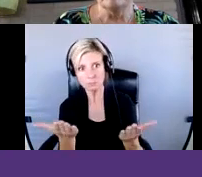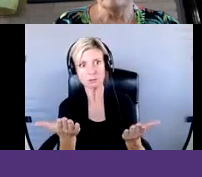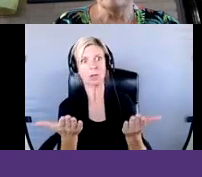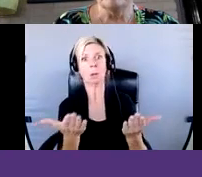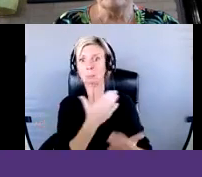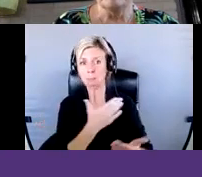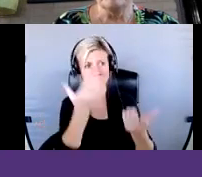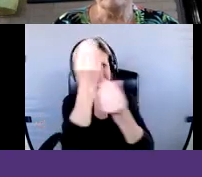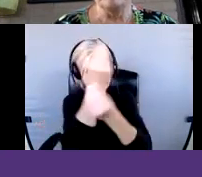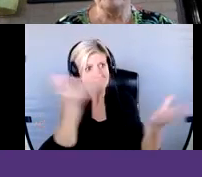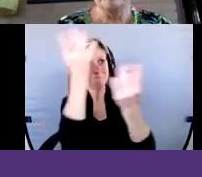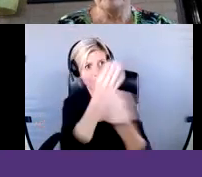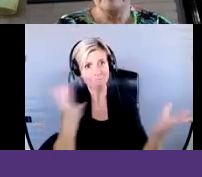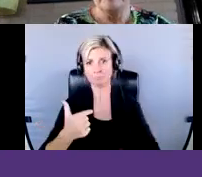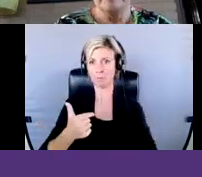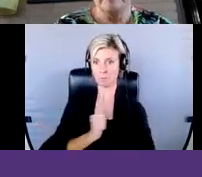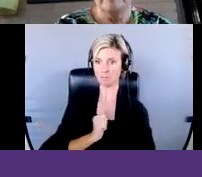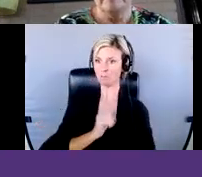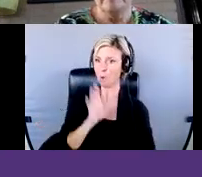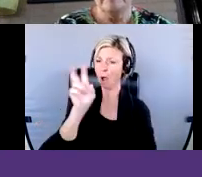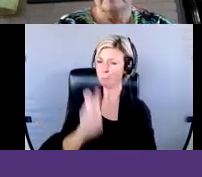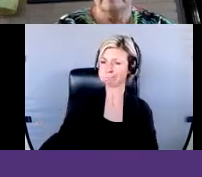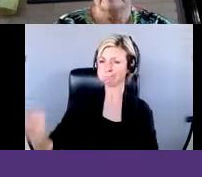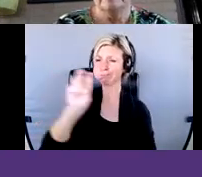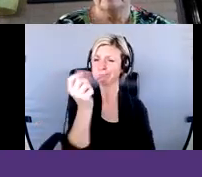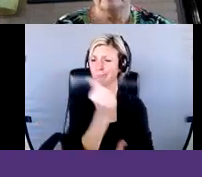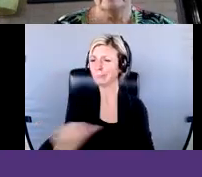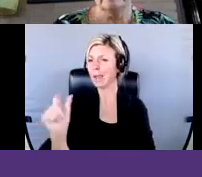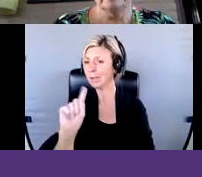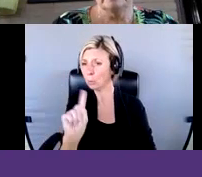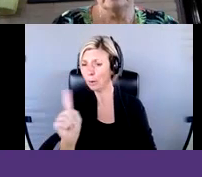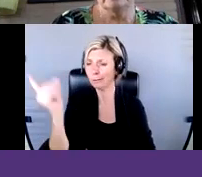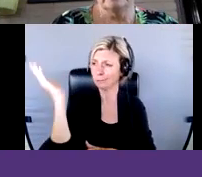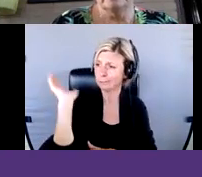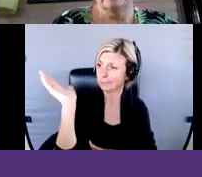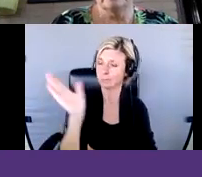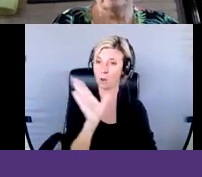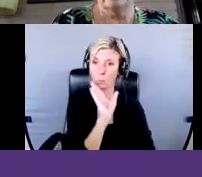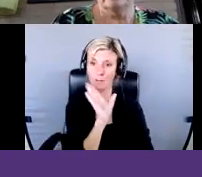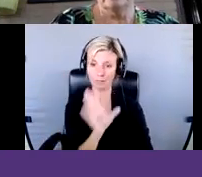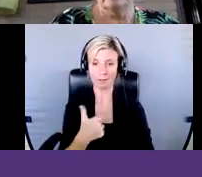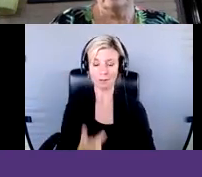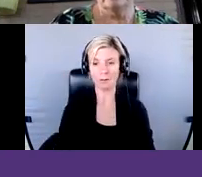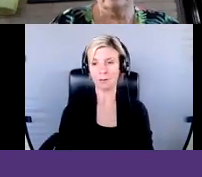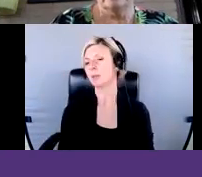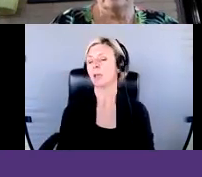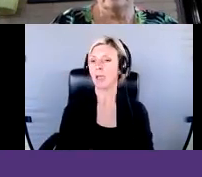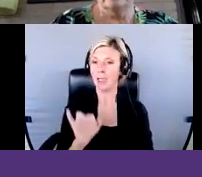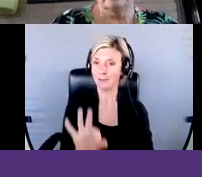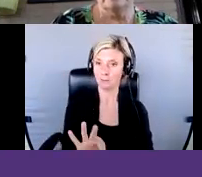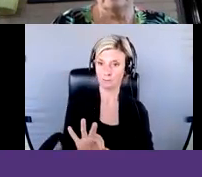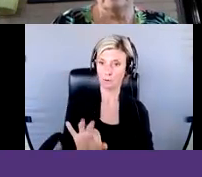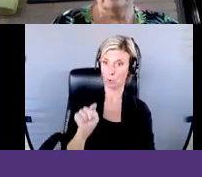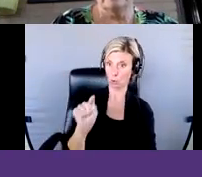to any long-term care home, to introduce the topic. If you're just thinking of yourself, like, how would you